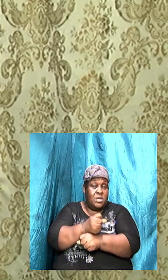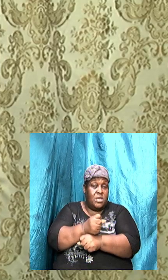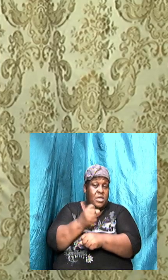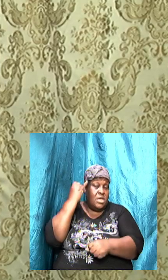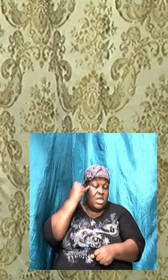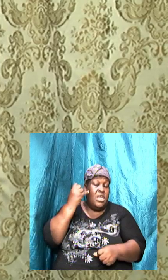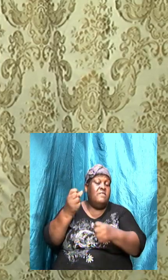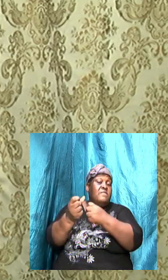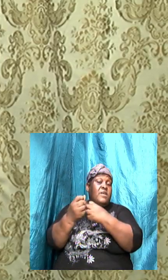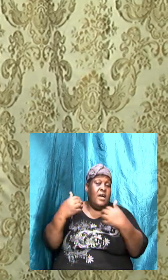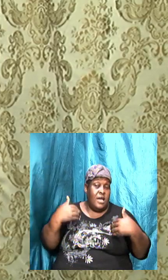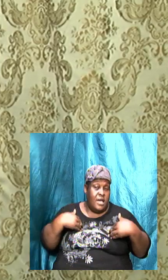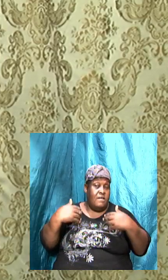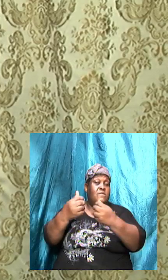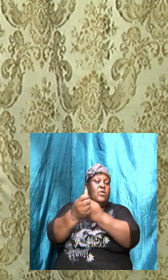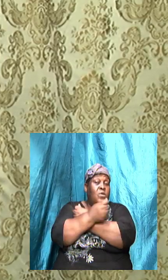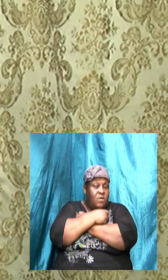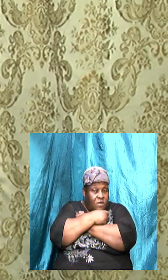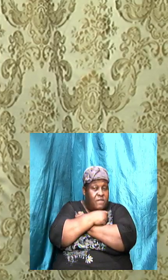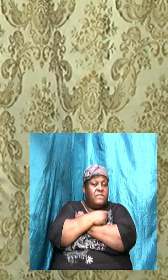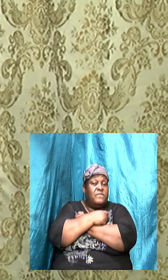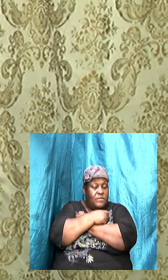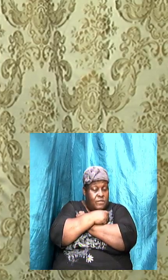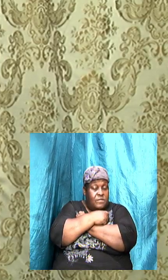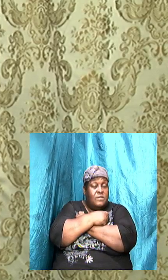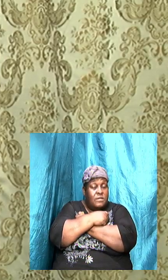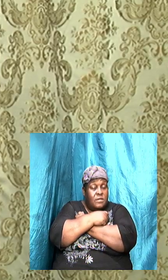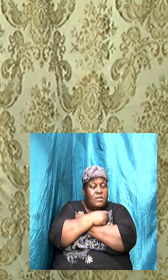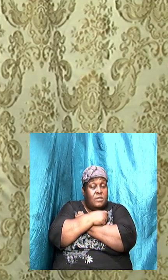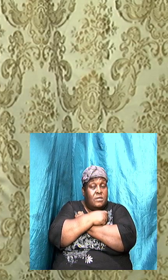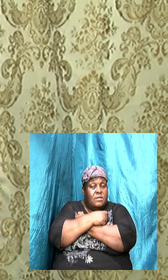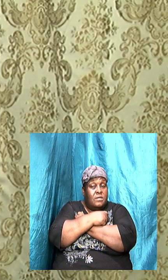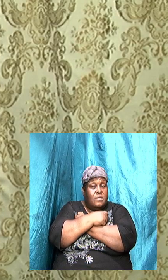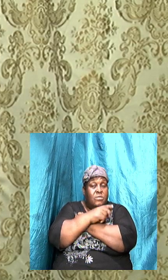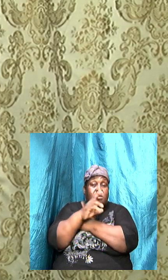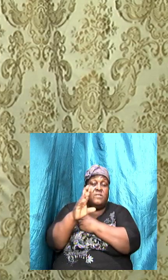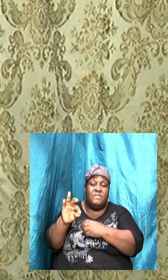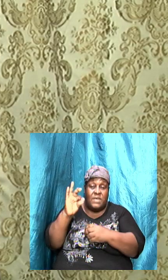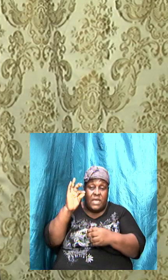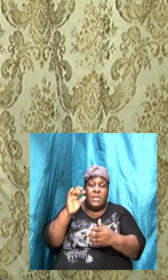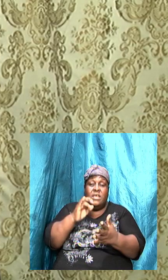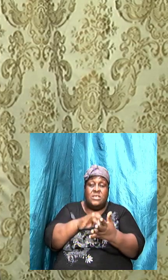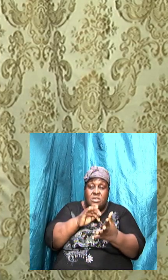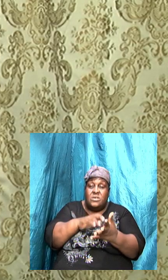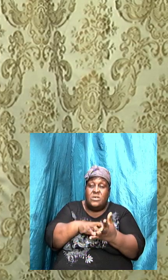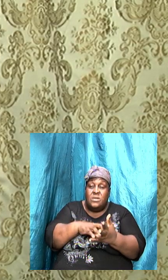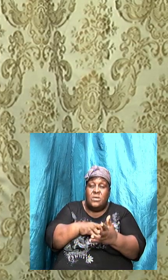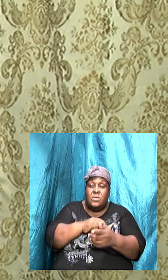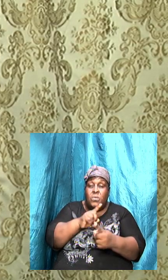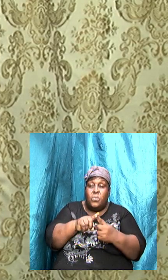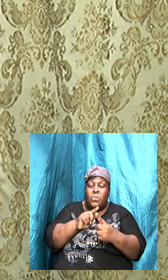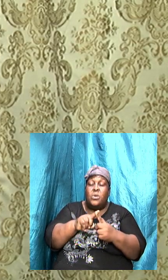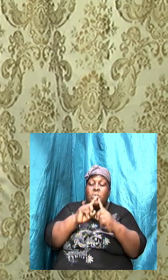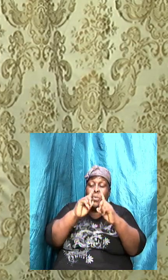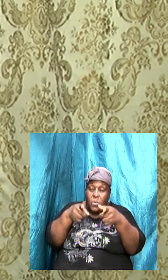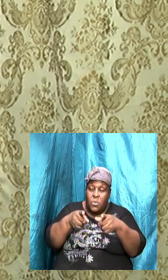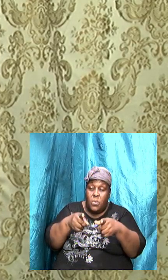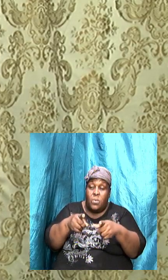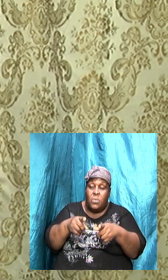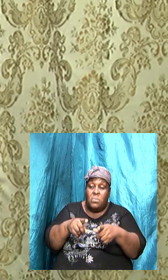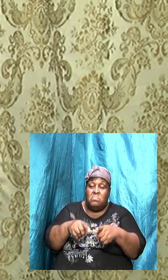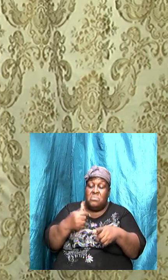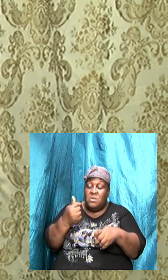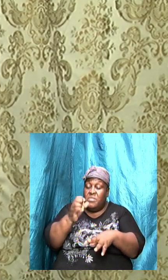the love, because we are going to find as we go down into another church, we are going to find that Jesus commend them for them for their